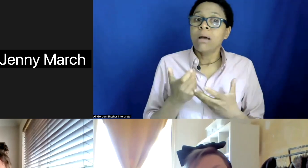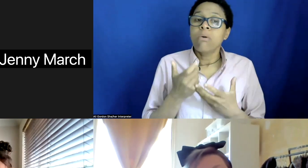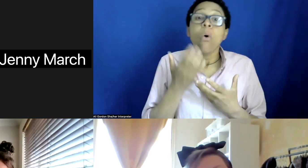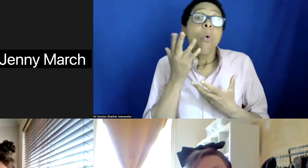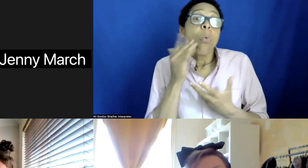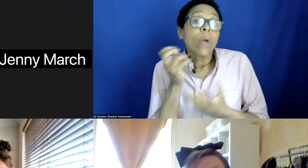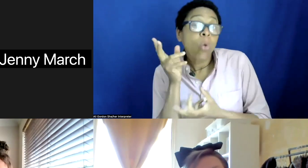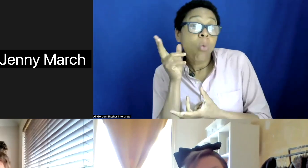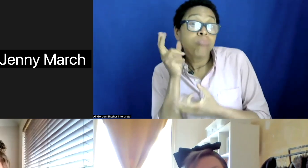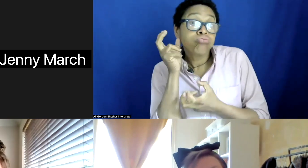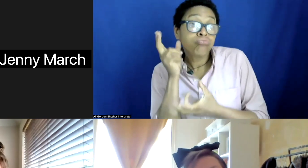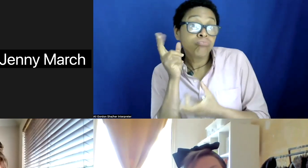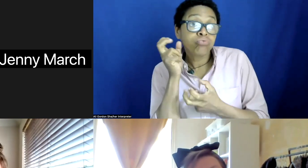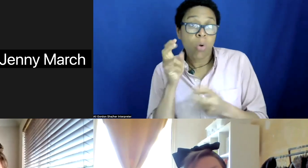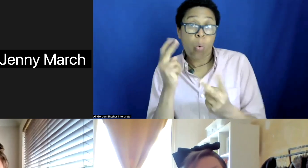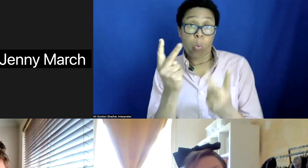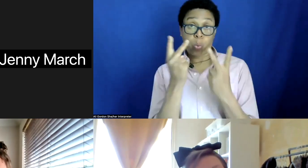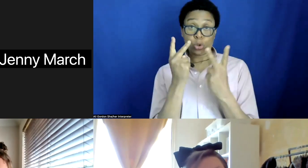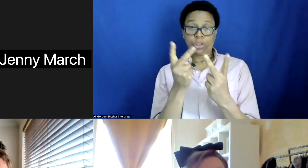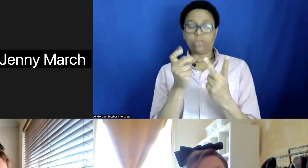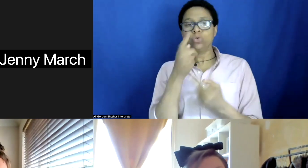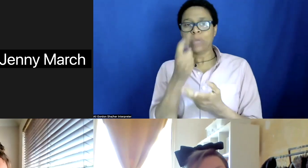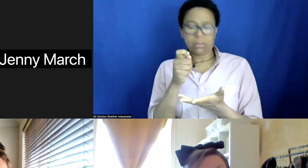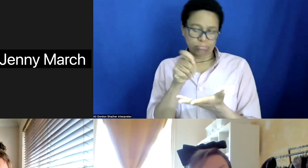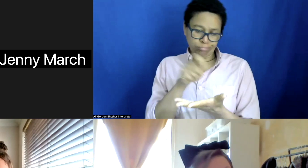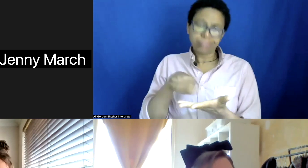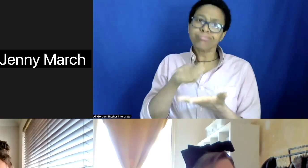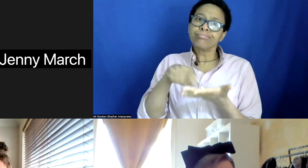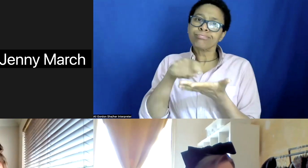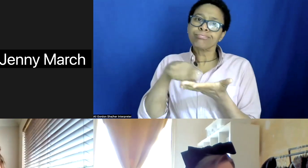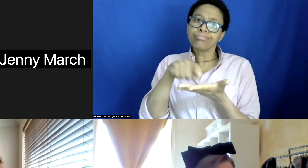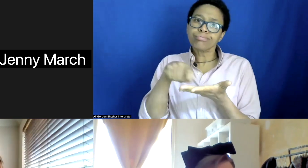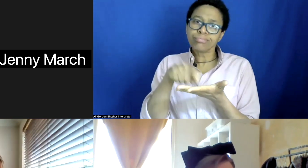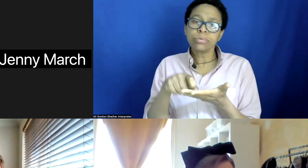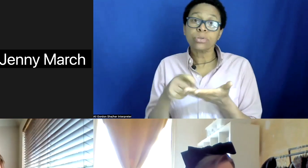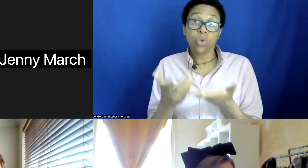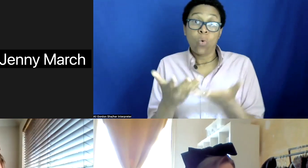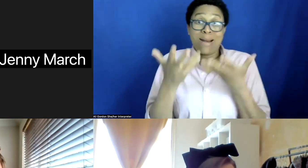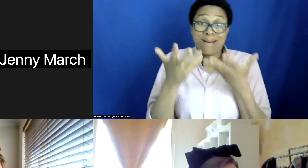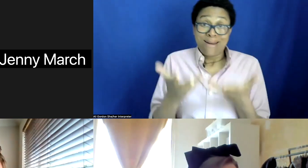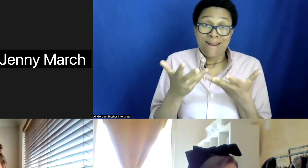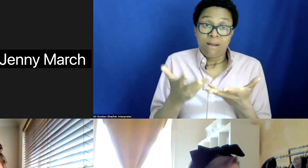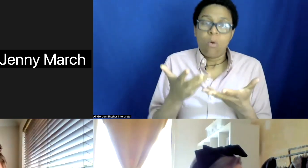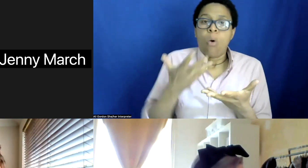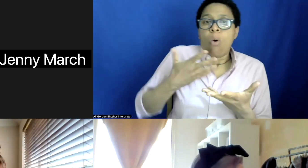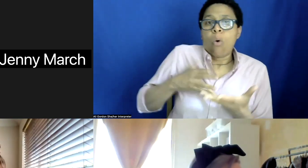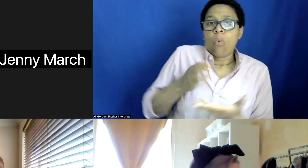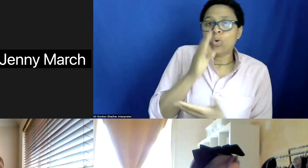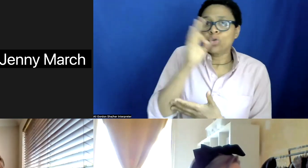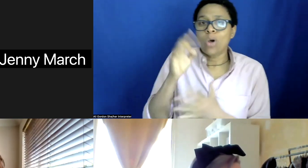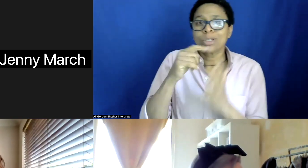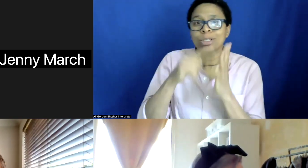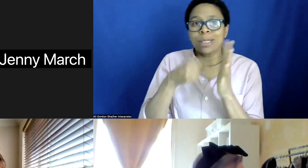to everyone giving their presentations and talks. So next, I'm going to invite Jenny and